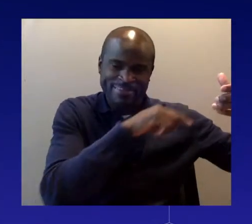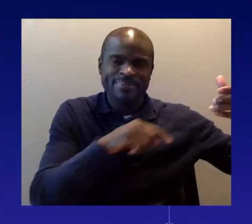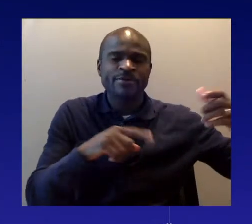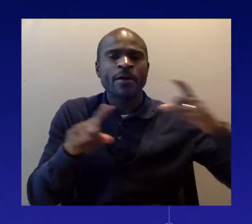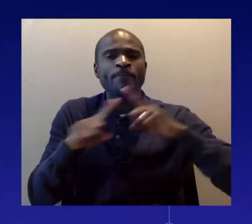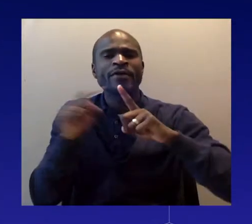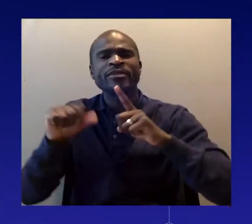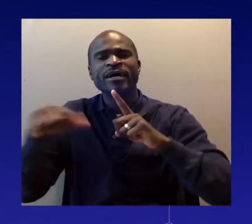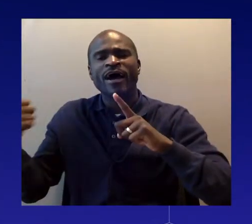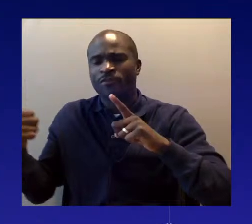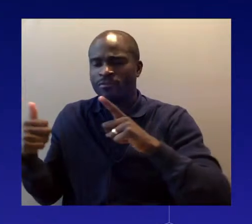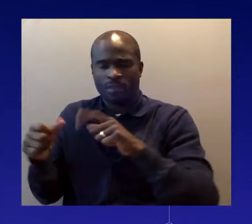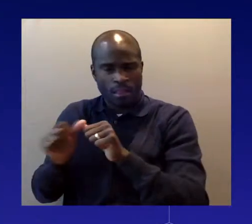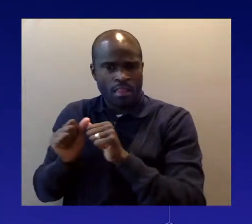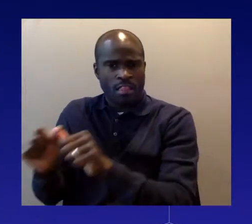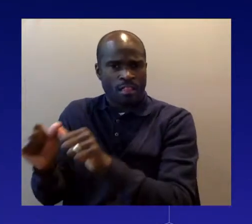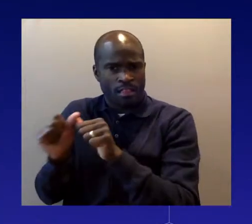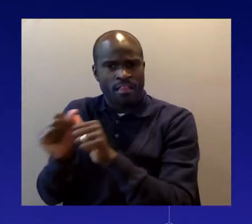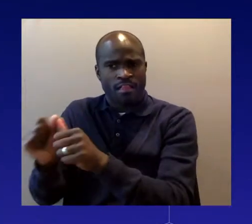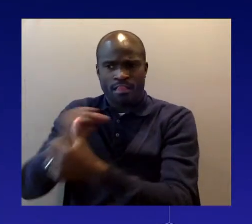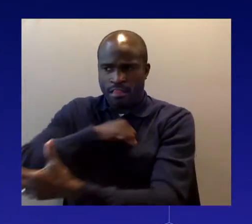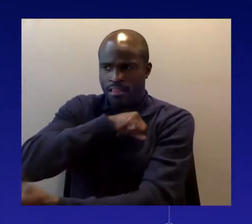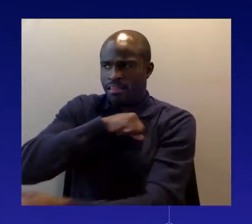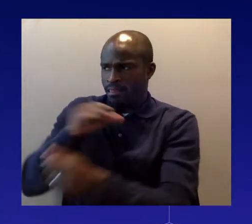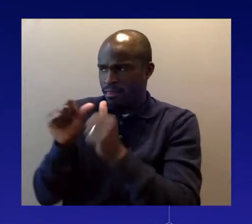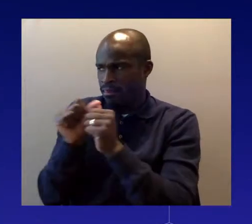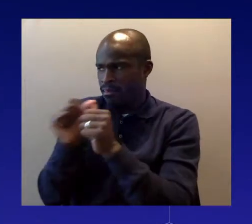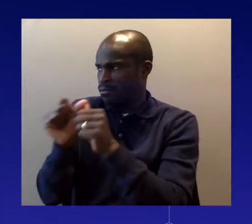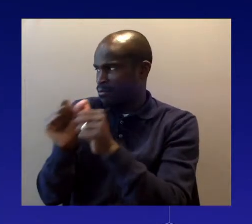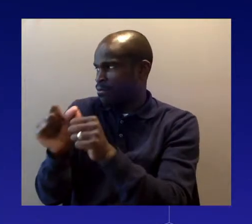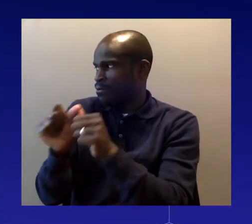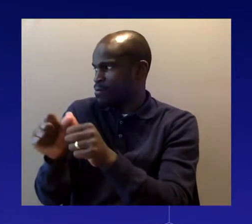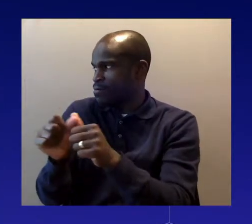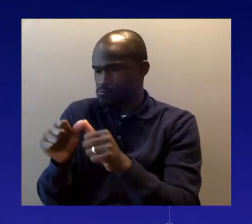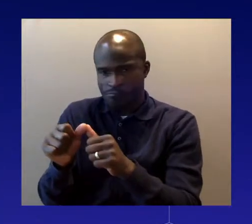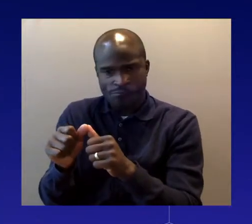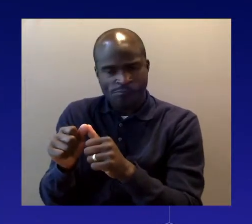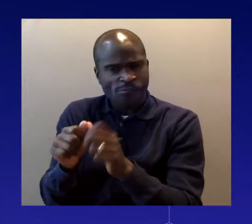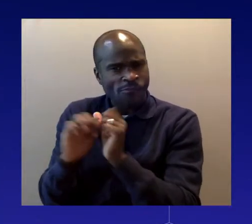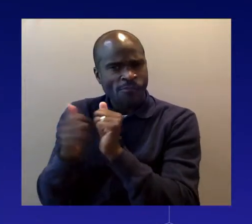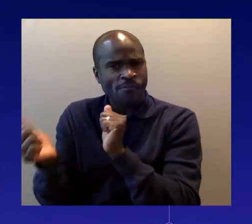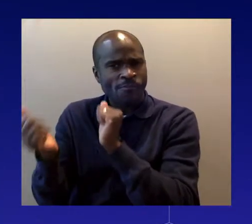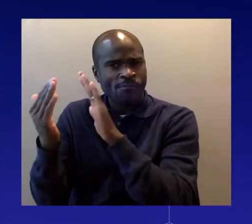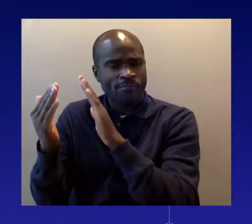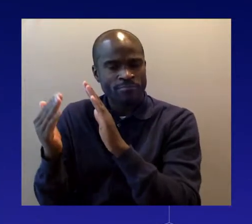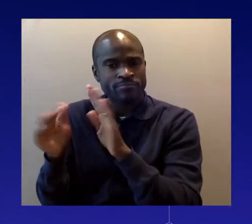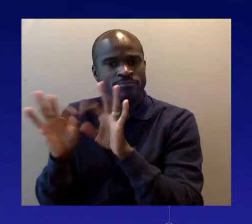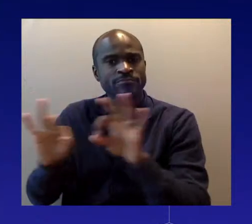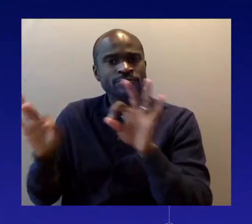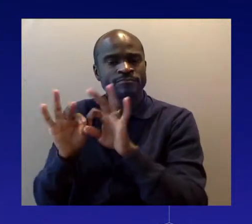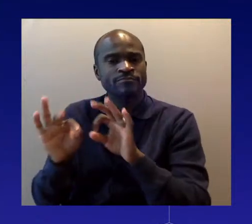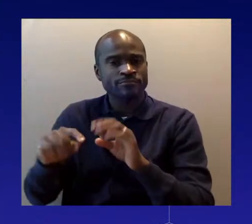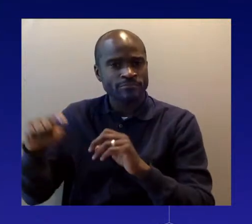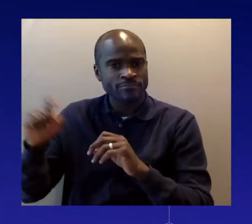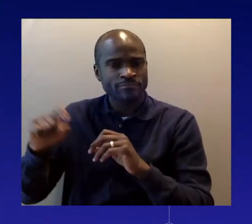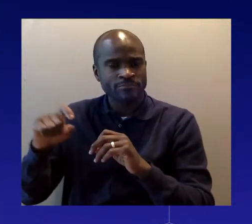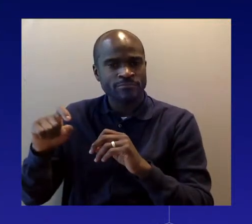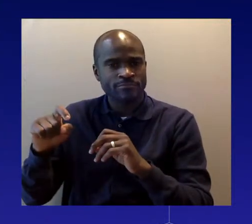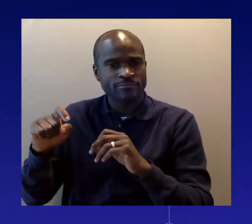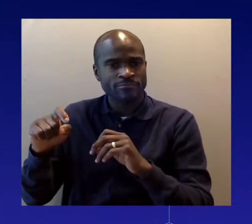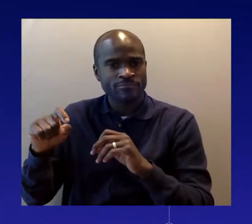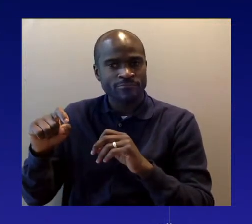persistent poverty syndrome that we've talked about, you have people living in the same community that actually leads to better